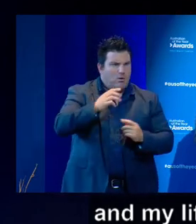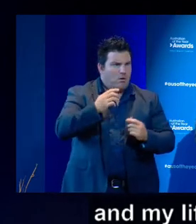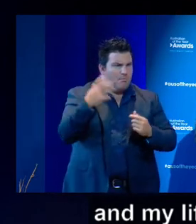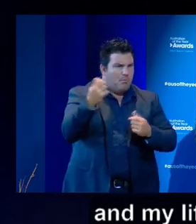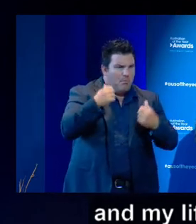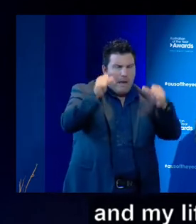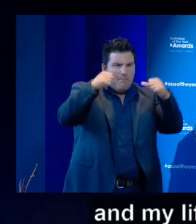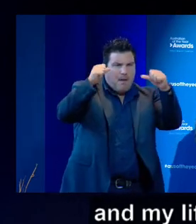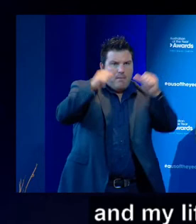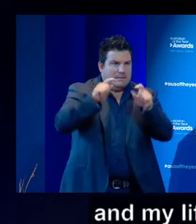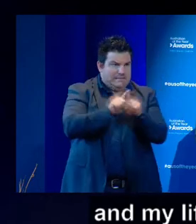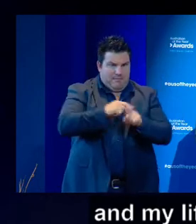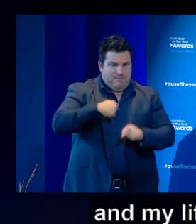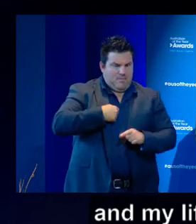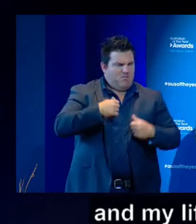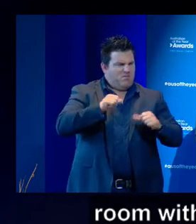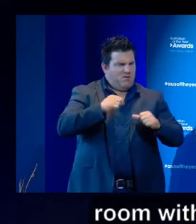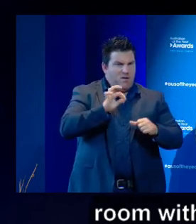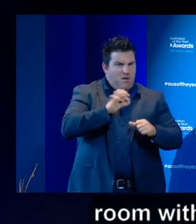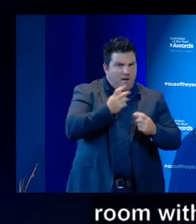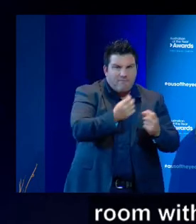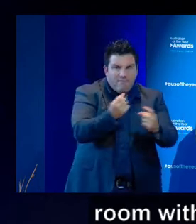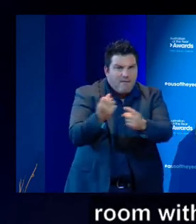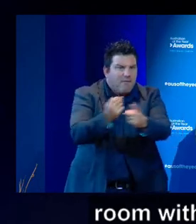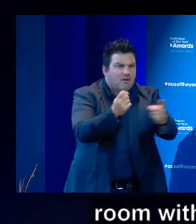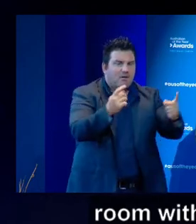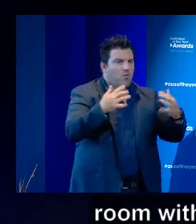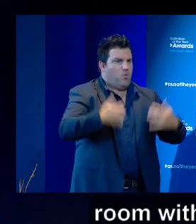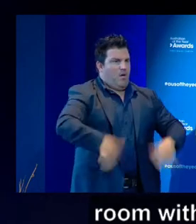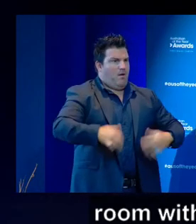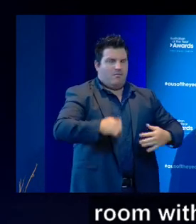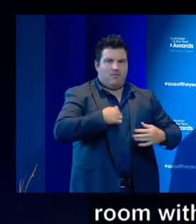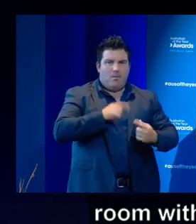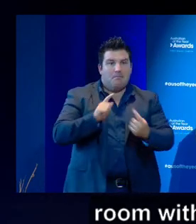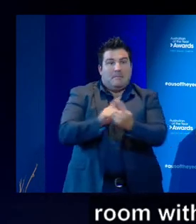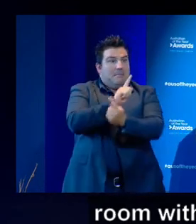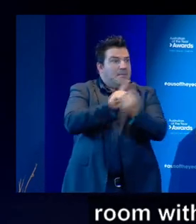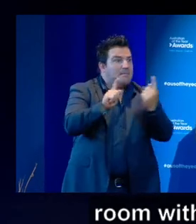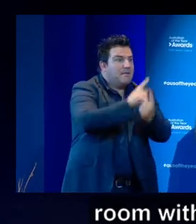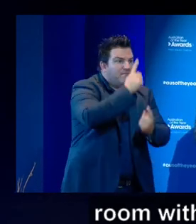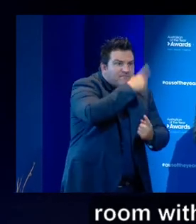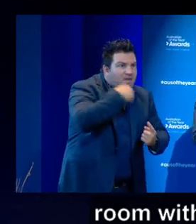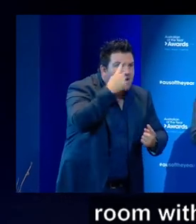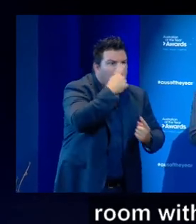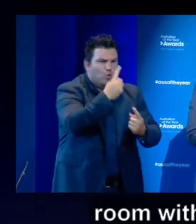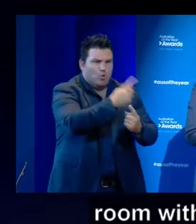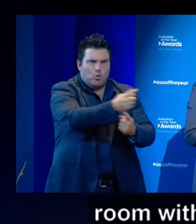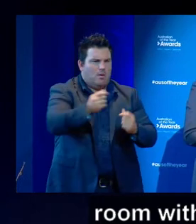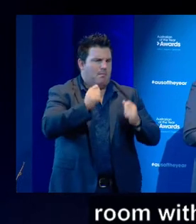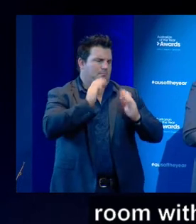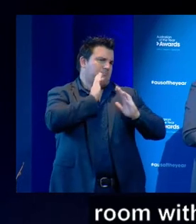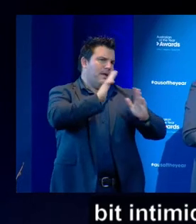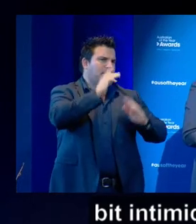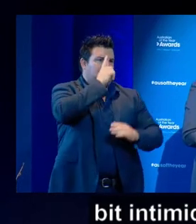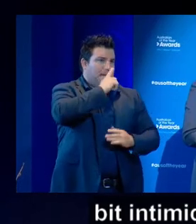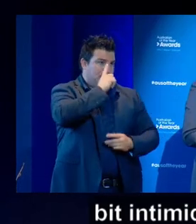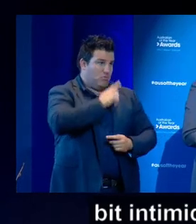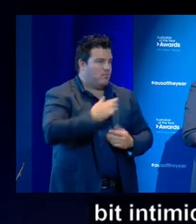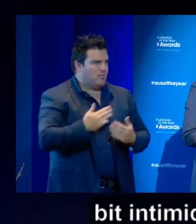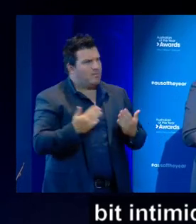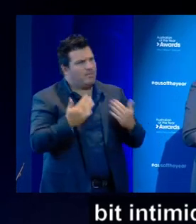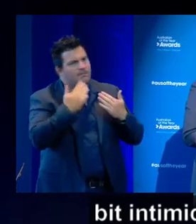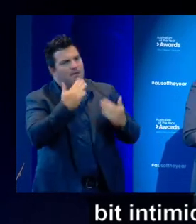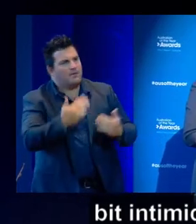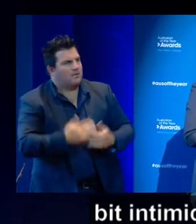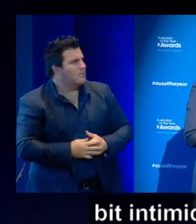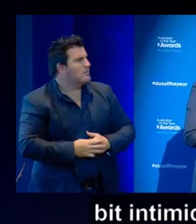bit intimidating, but also grateful to actually get to meet and know those people. And thirdly, being the representative of